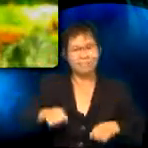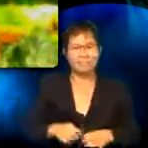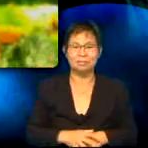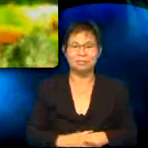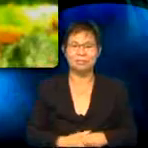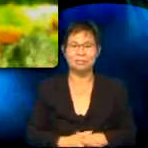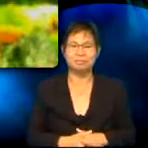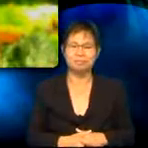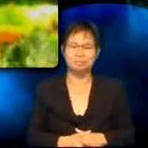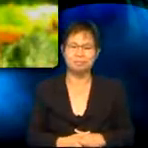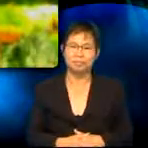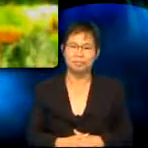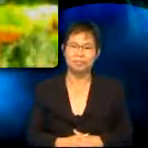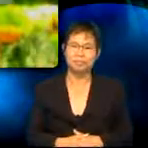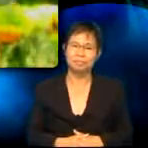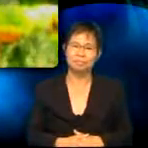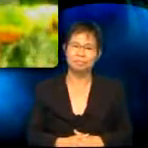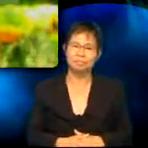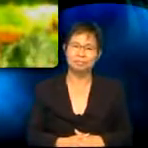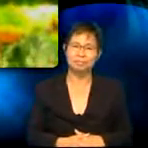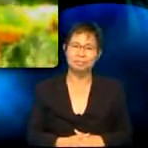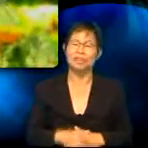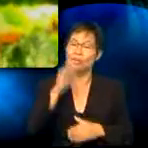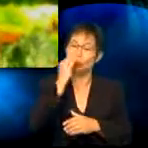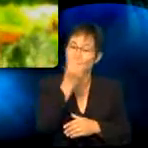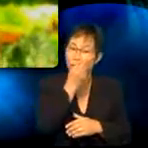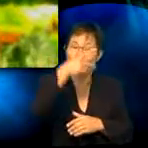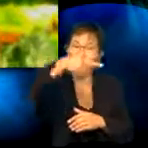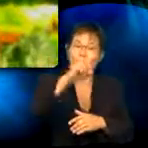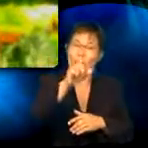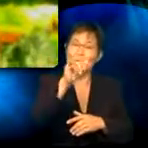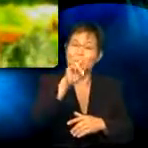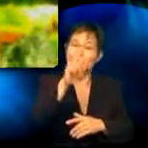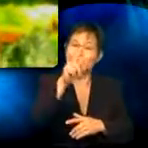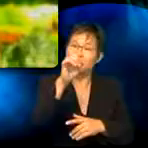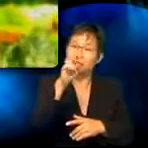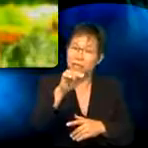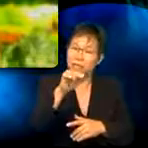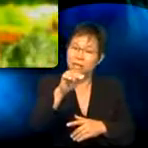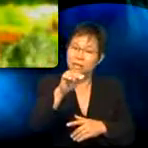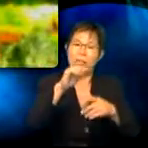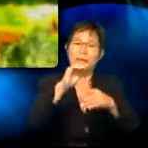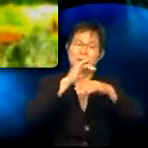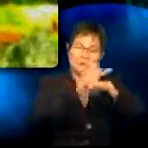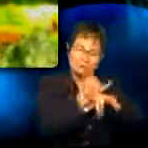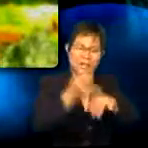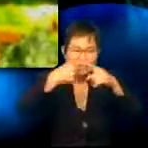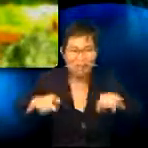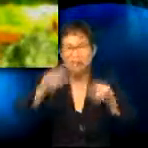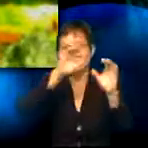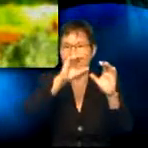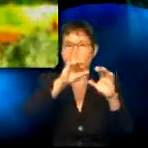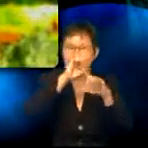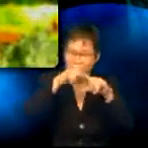Flowers pollinated by insects have different characteristics than